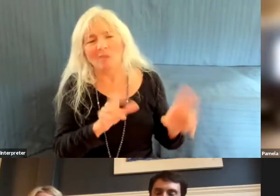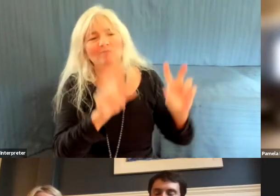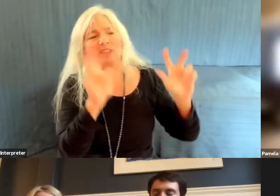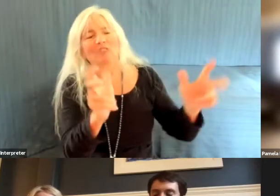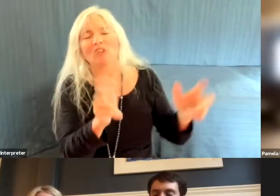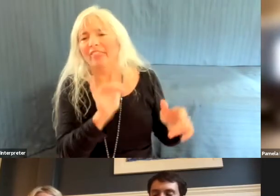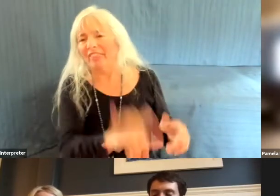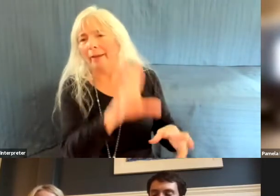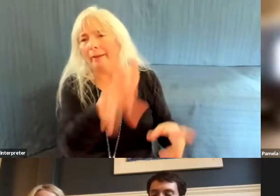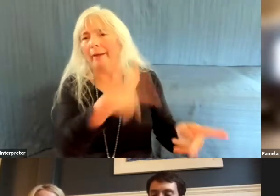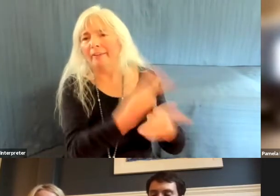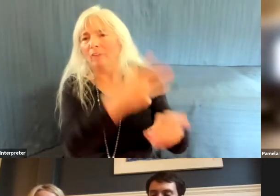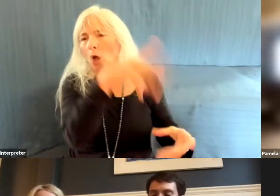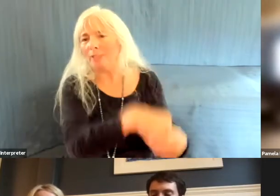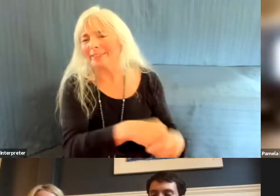it.